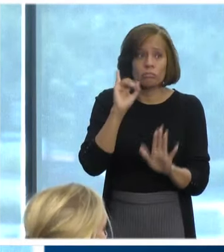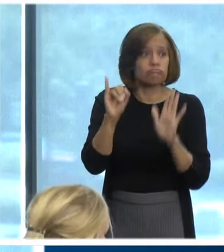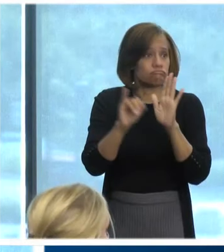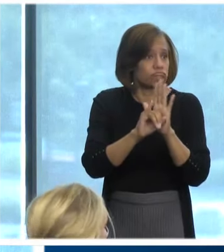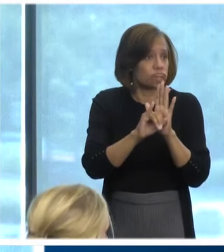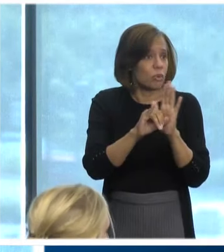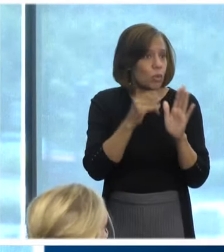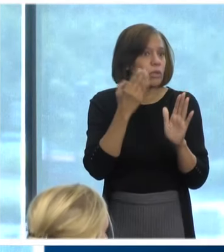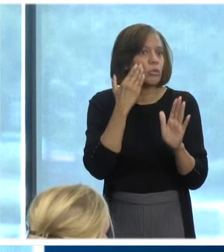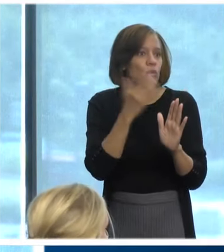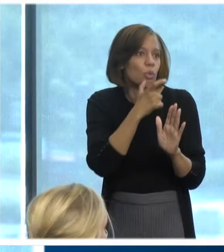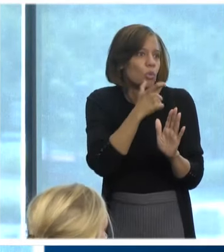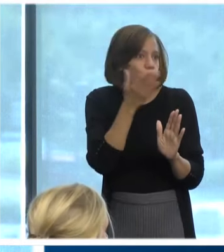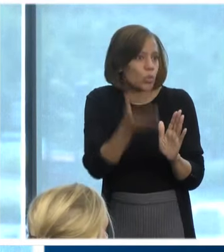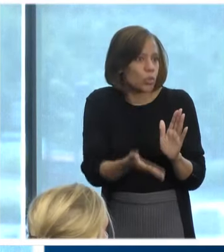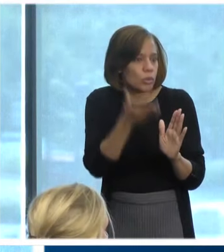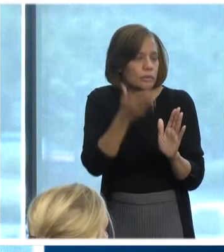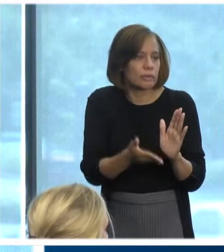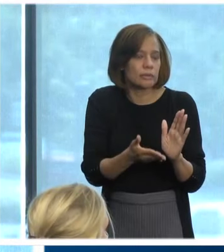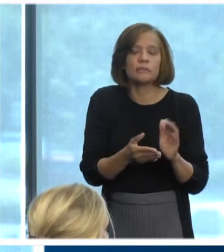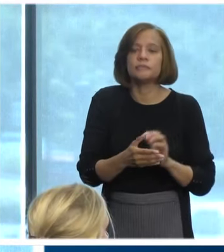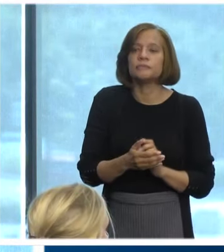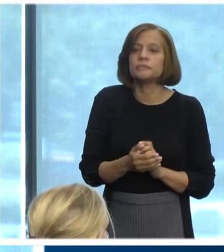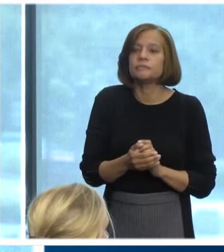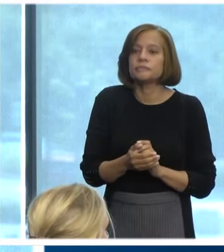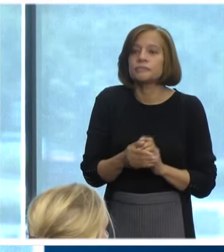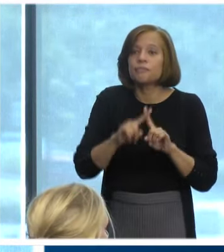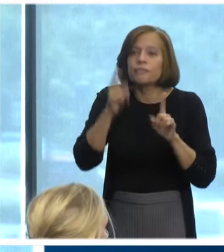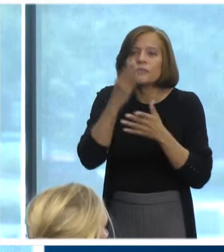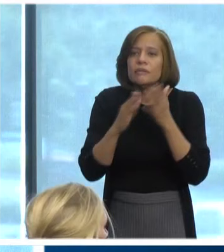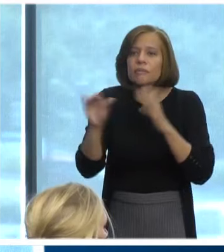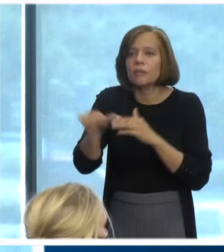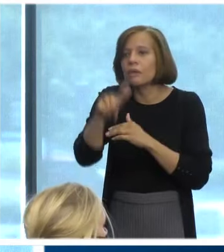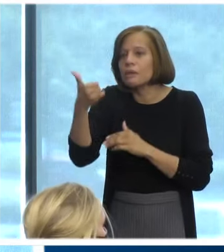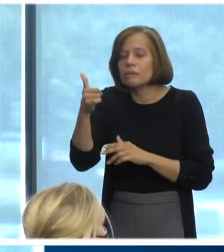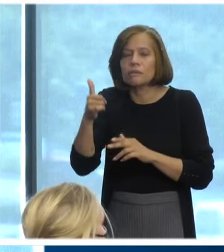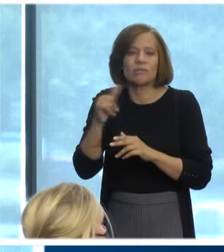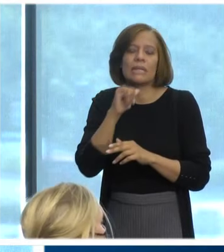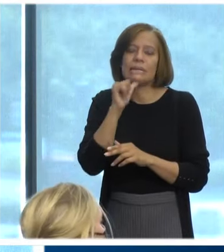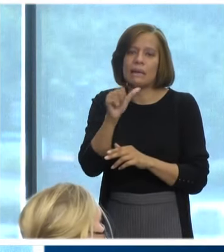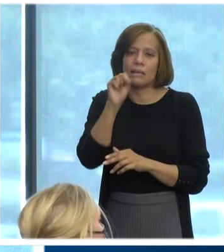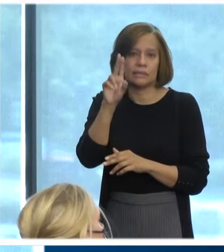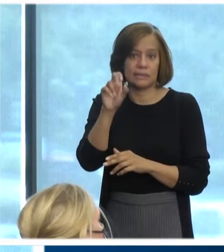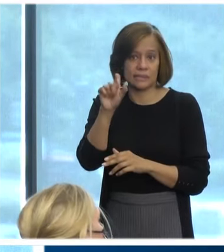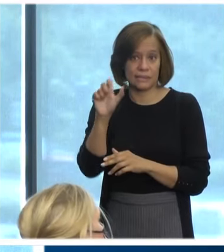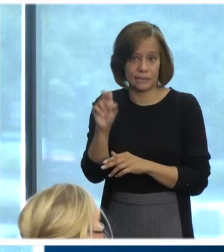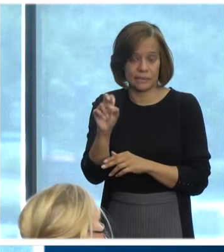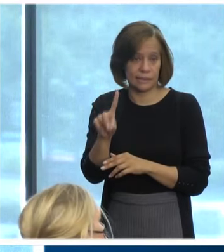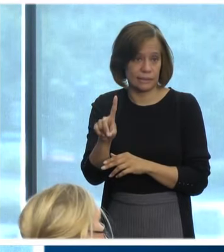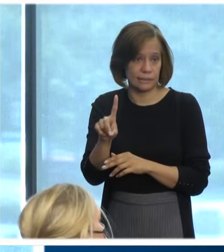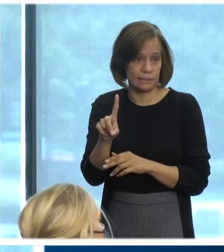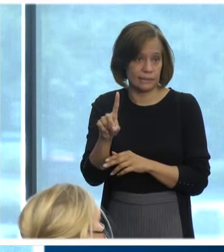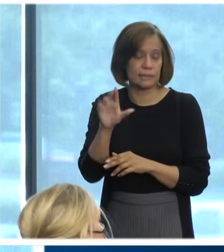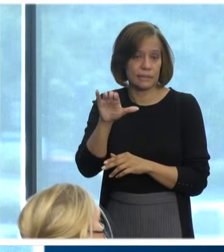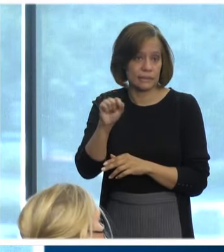in that regard. But with respect to some of those non-sustained cases, it